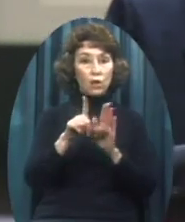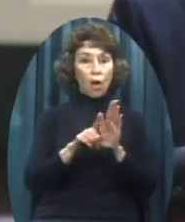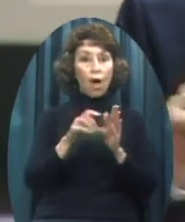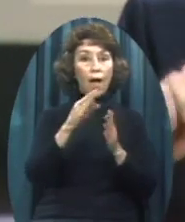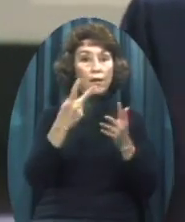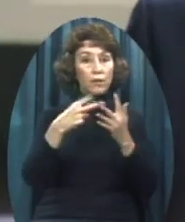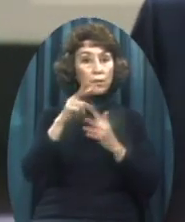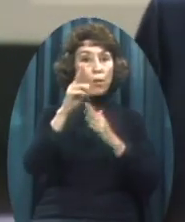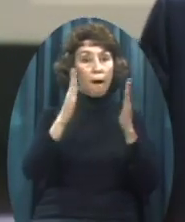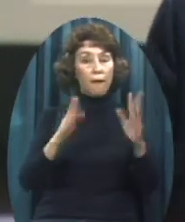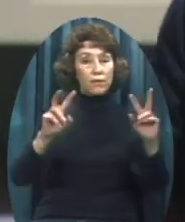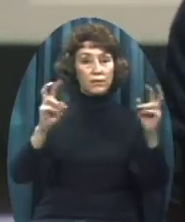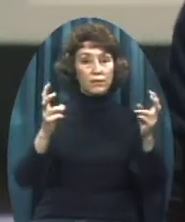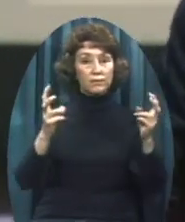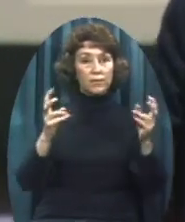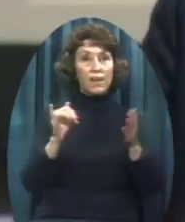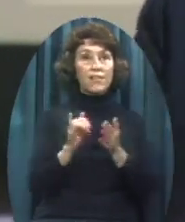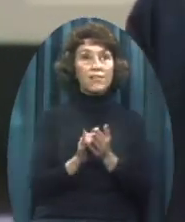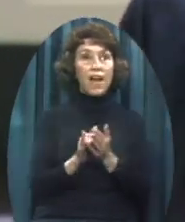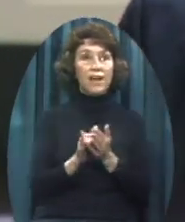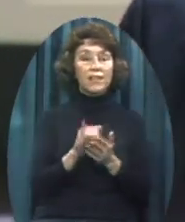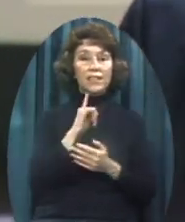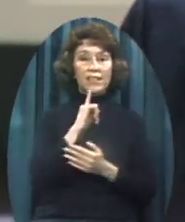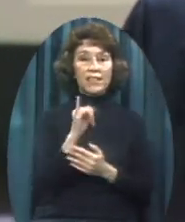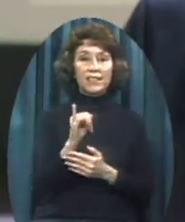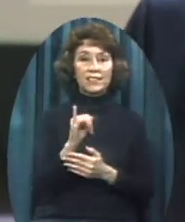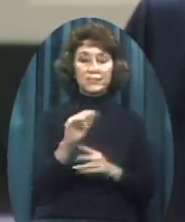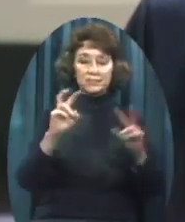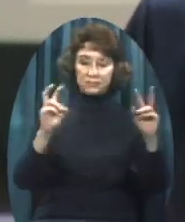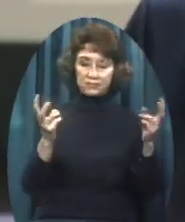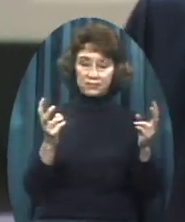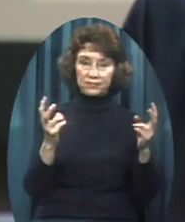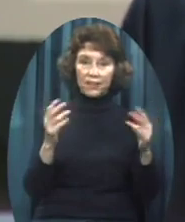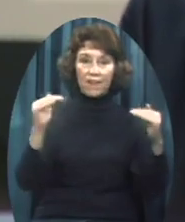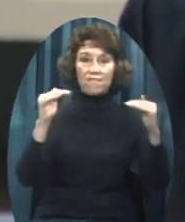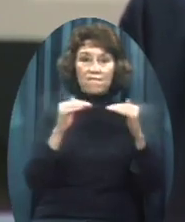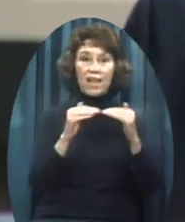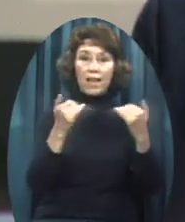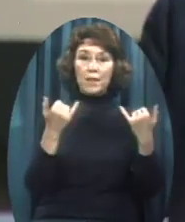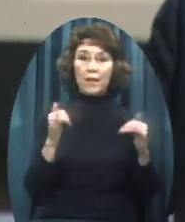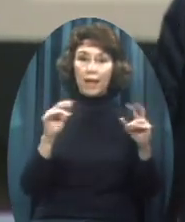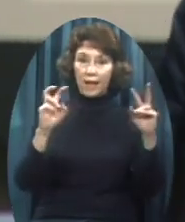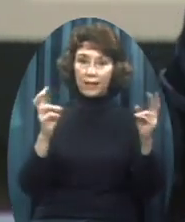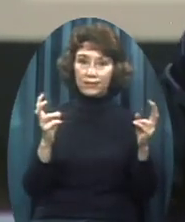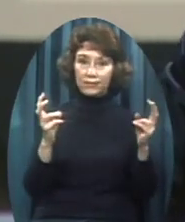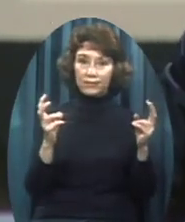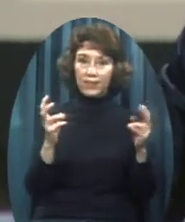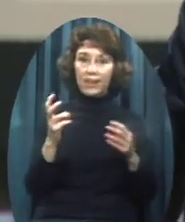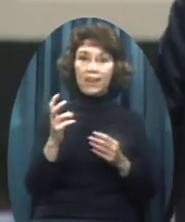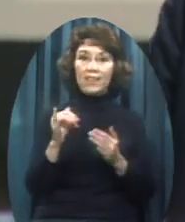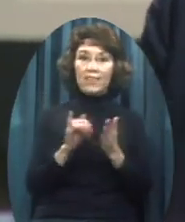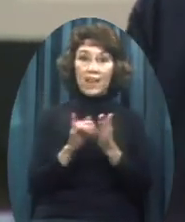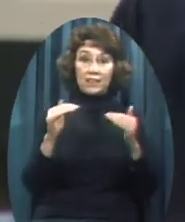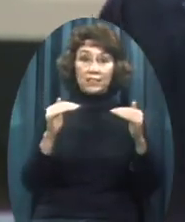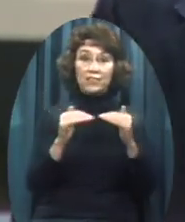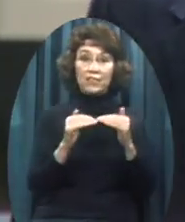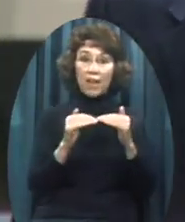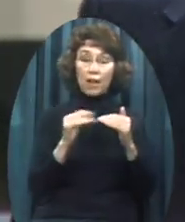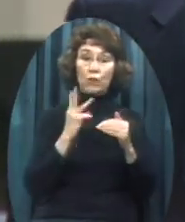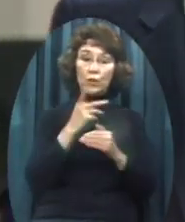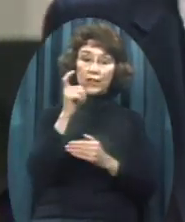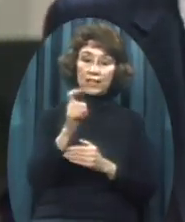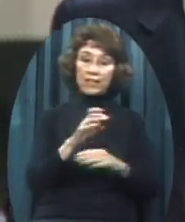just have written here fair play. God wants us to learn how to pray, and he wants to teach us how to treat people